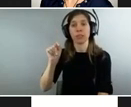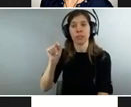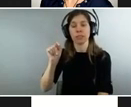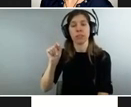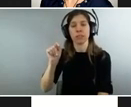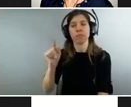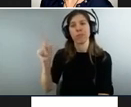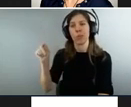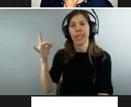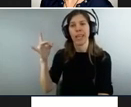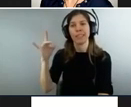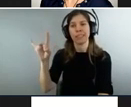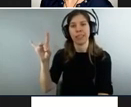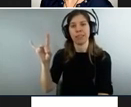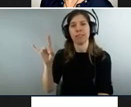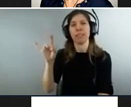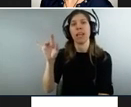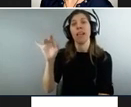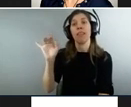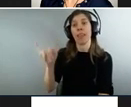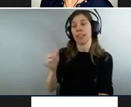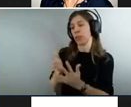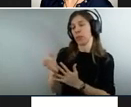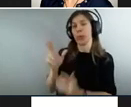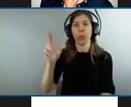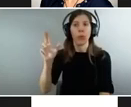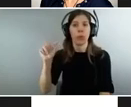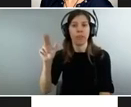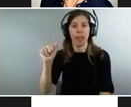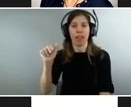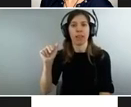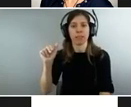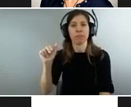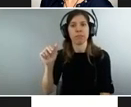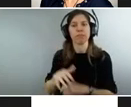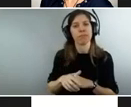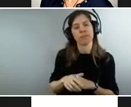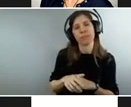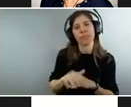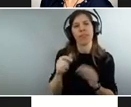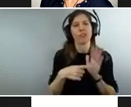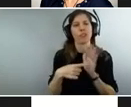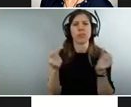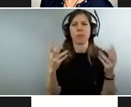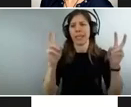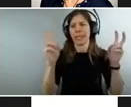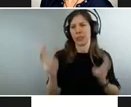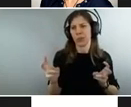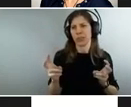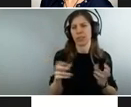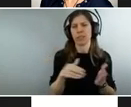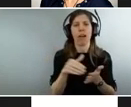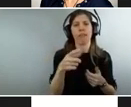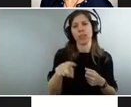this is done through the U of A. It's kind of a dashboard for various issues. And many times you will hear